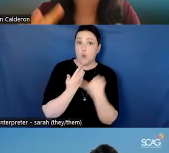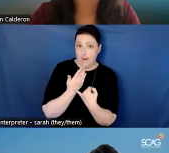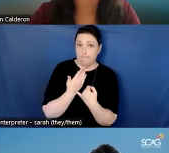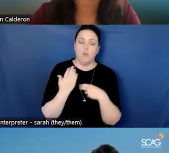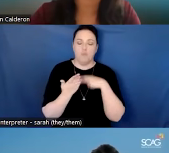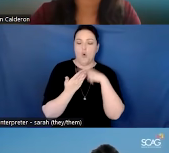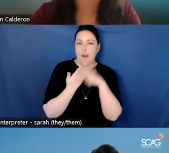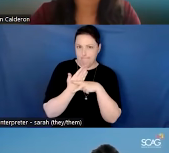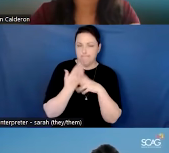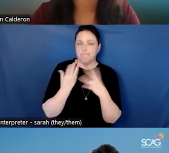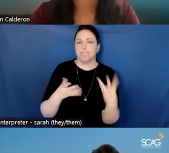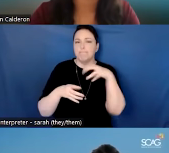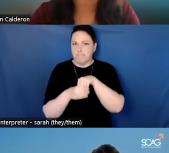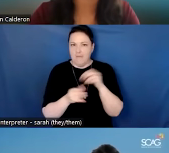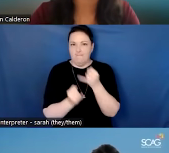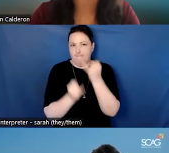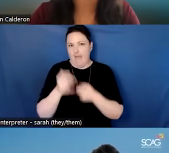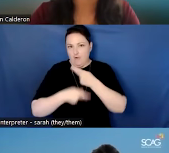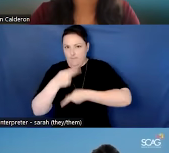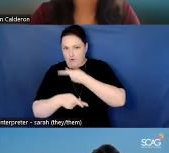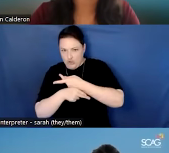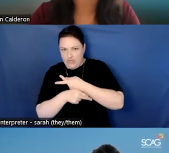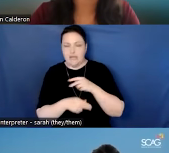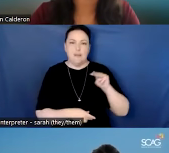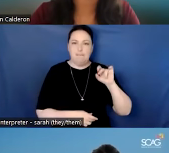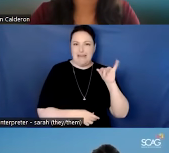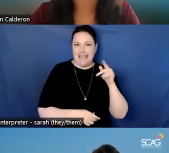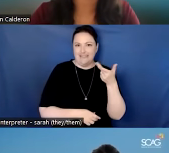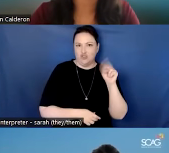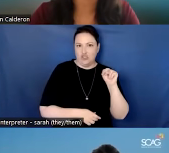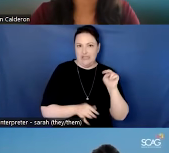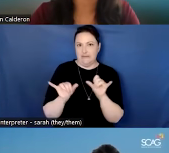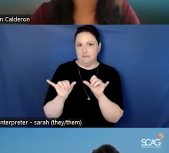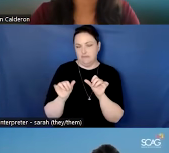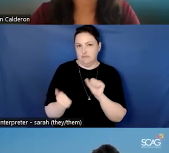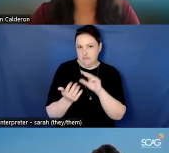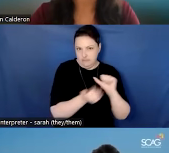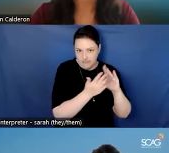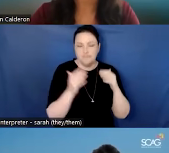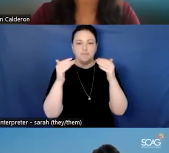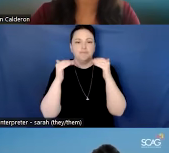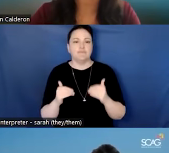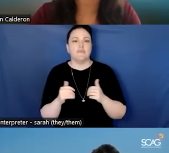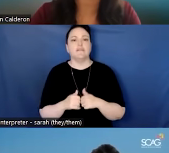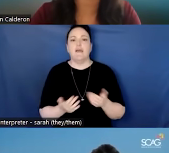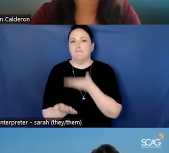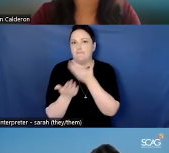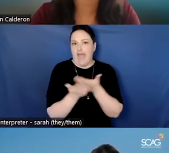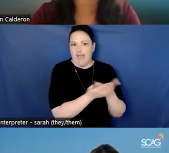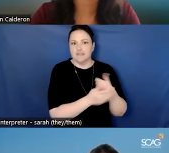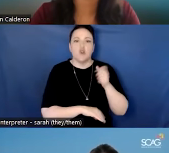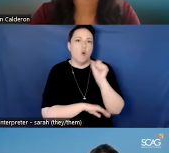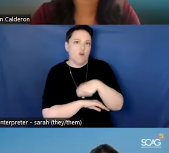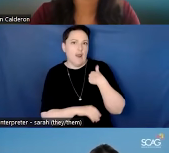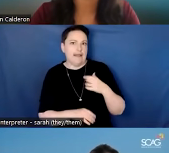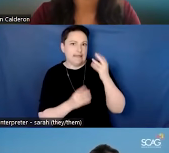version of all the mitigation measures, findings of fact, and statement of overriding considerations. I want to spend a little bit more time